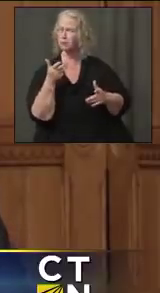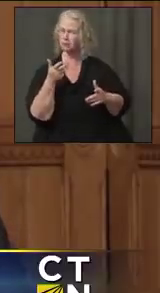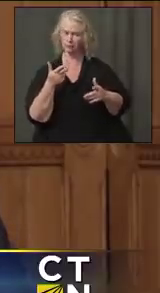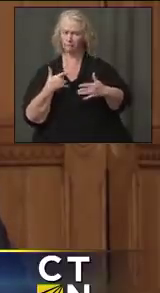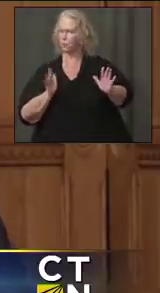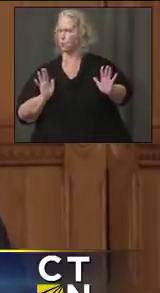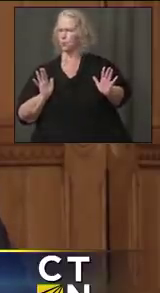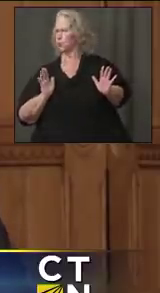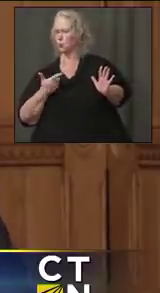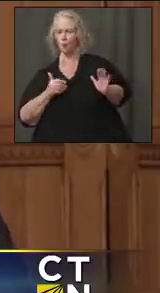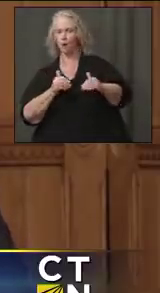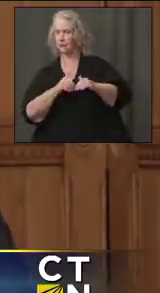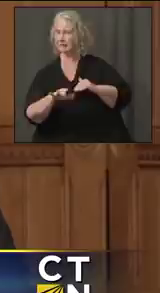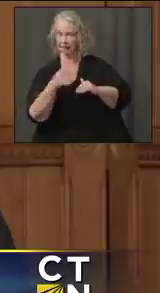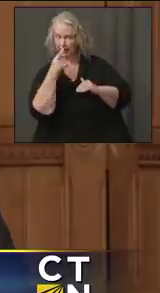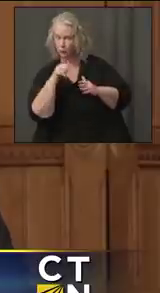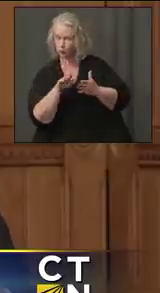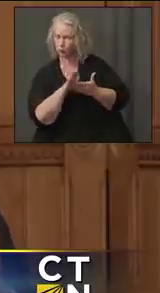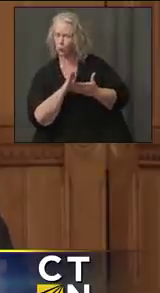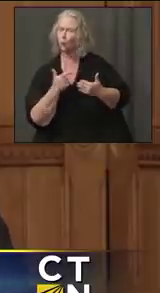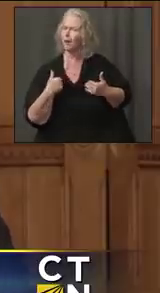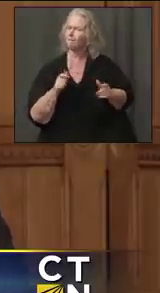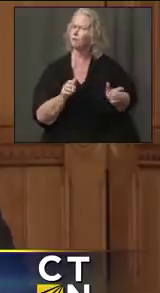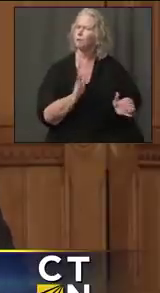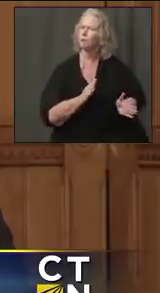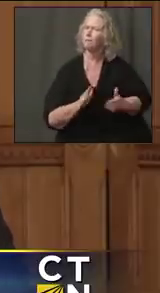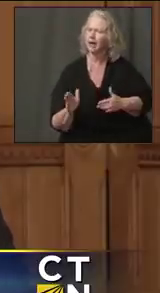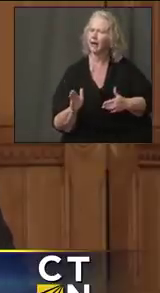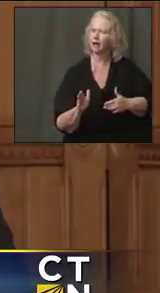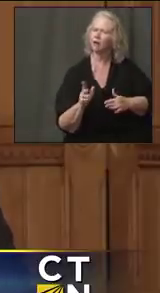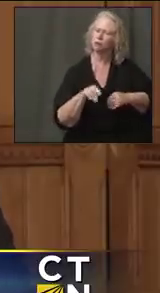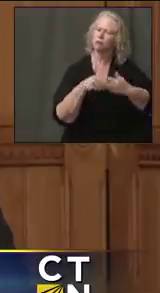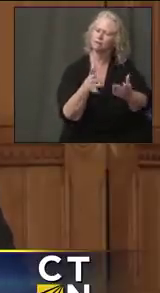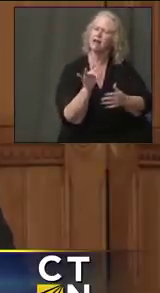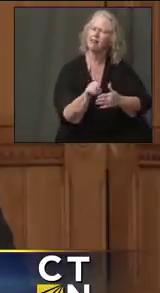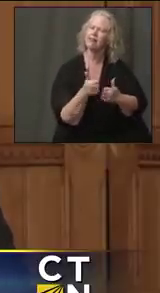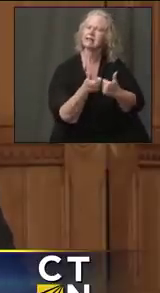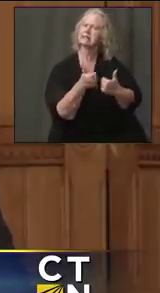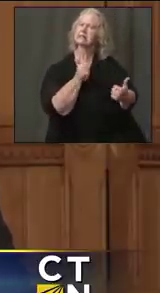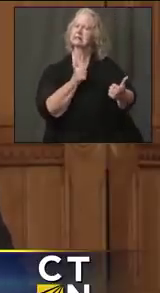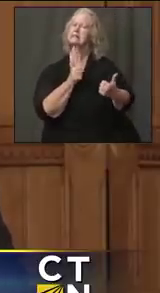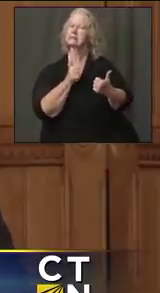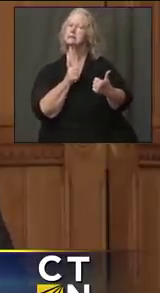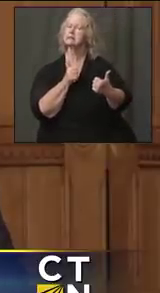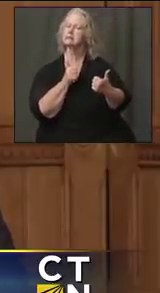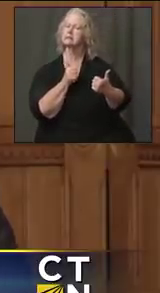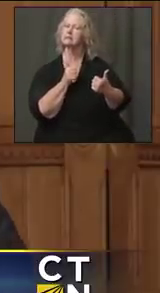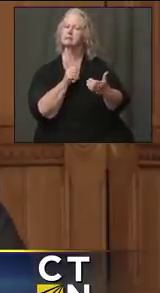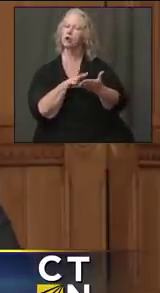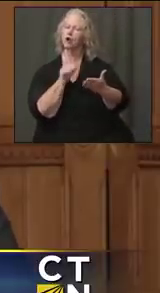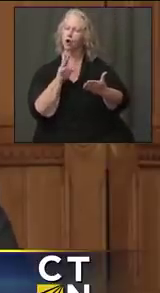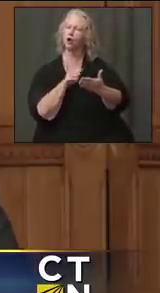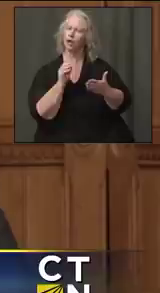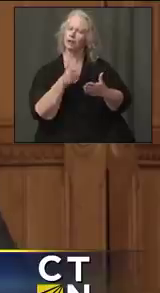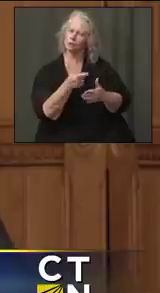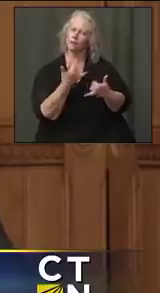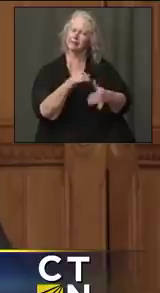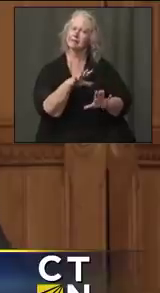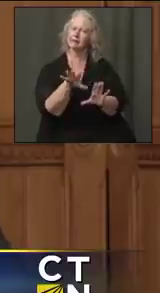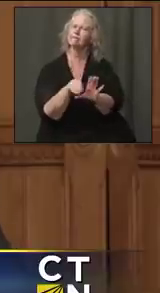children to school, we need to be prepared in districts to provide a distance learning experience for the students that keeps them engaged in